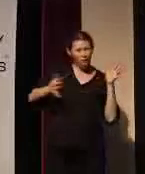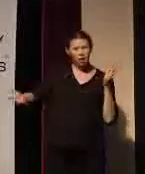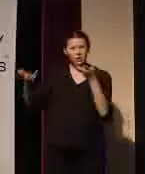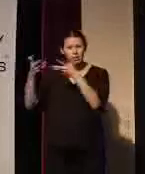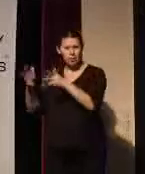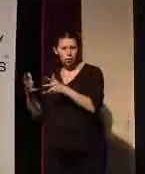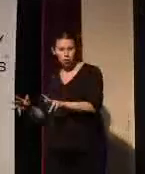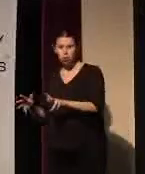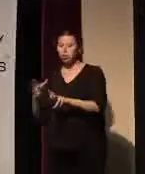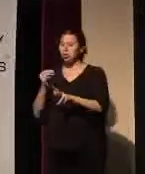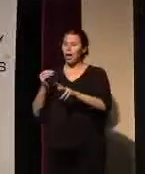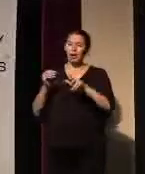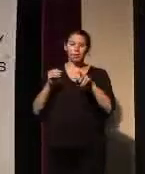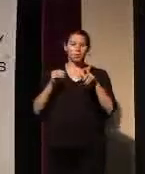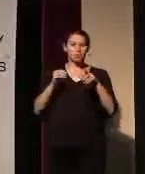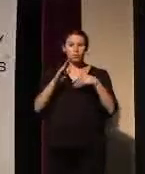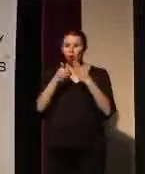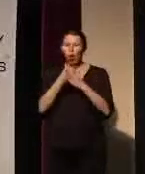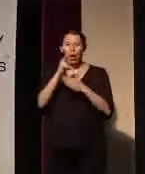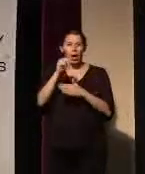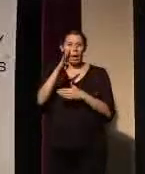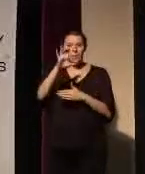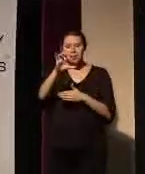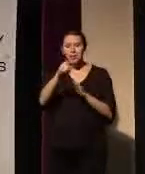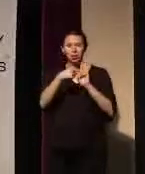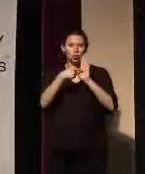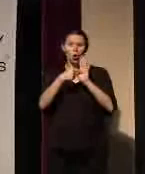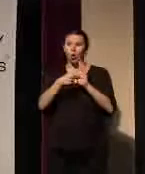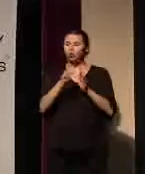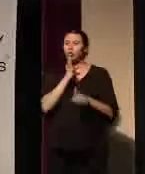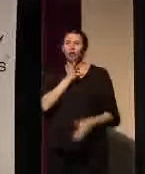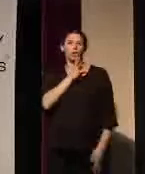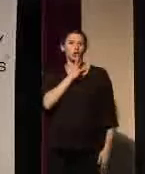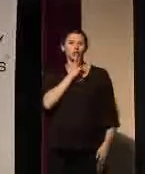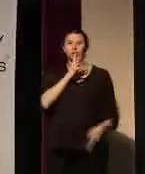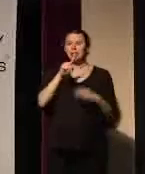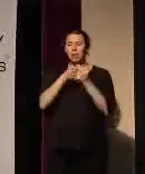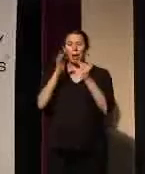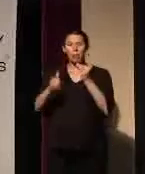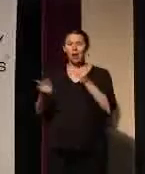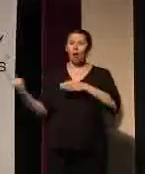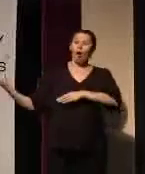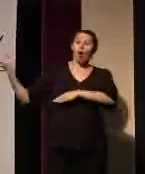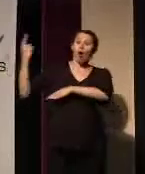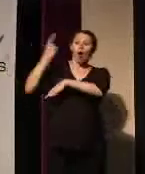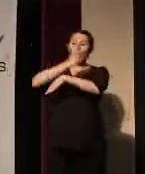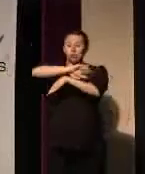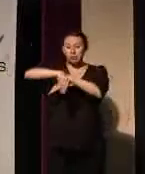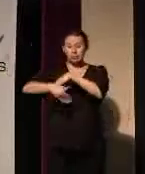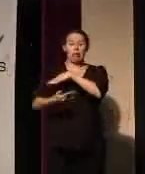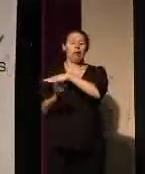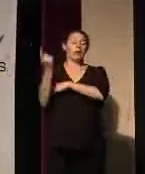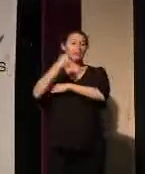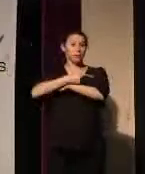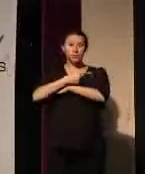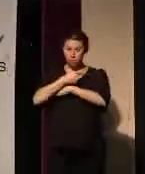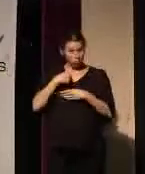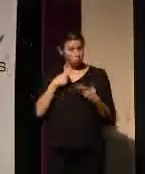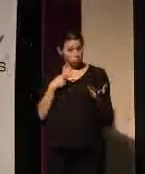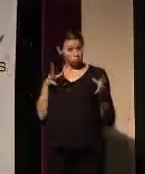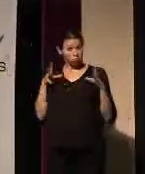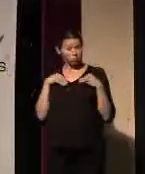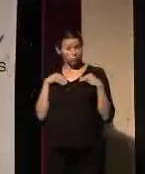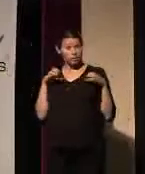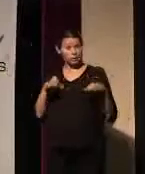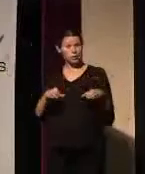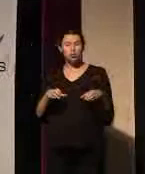NBC shows and talk about it basically nonstop throughout the day. And I did that, and I came to the case with an open mind,